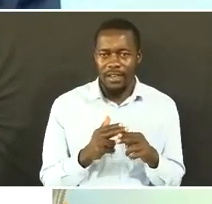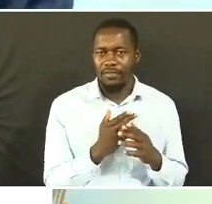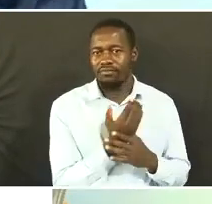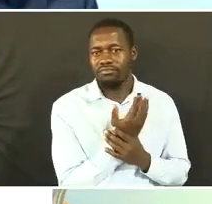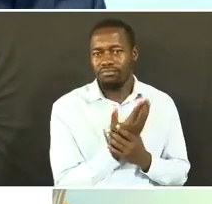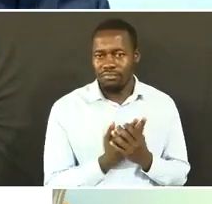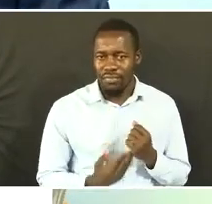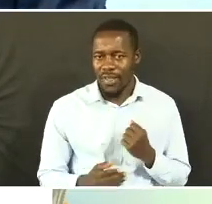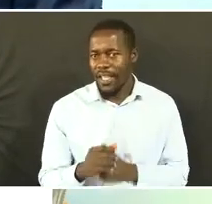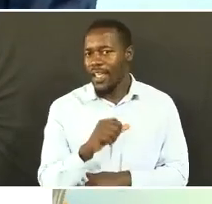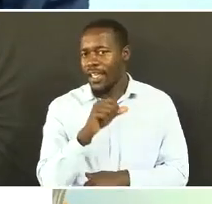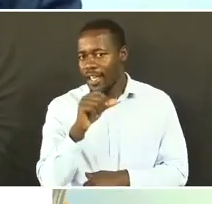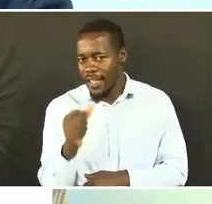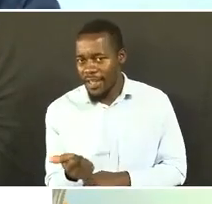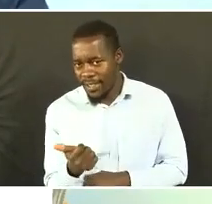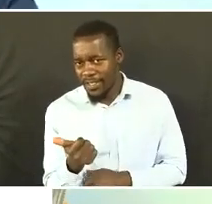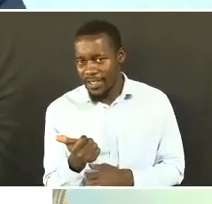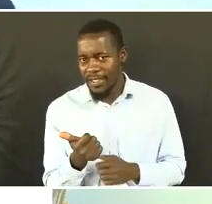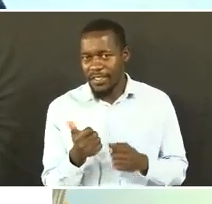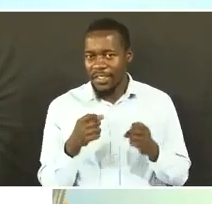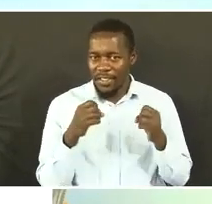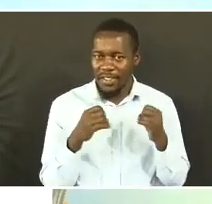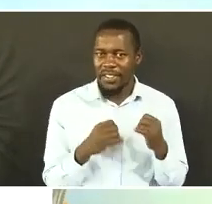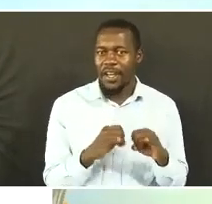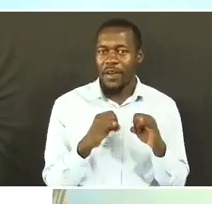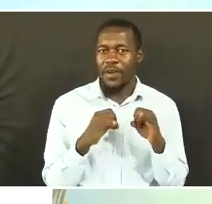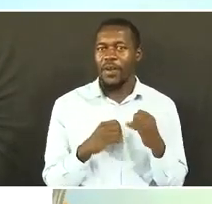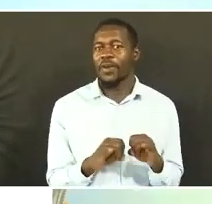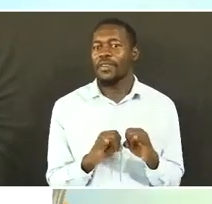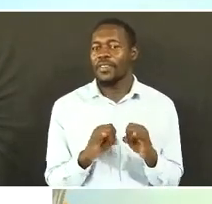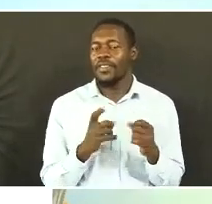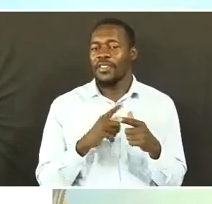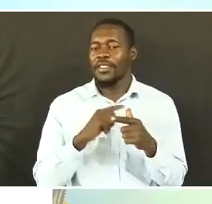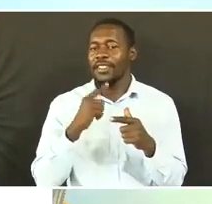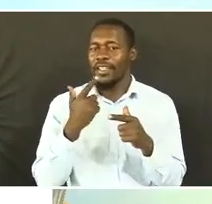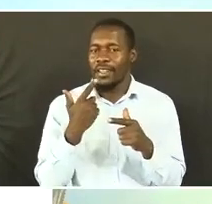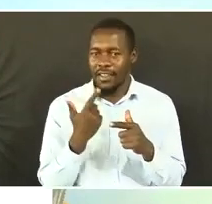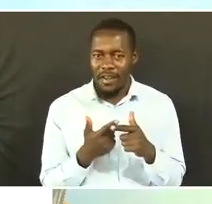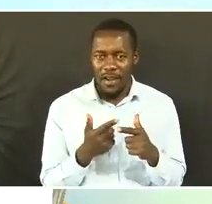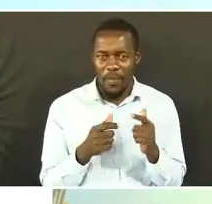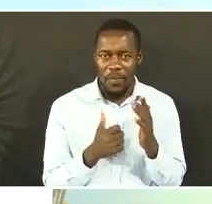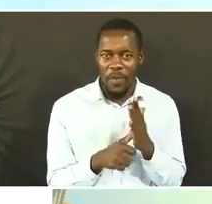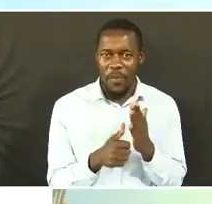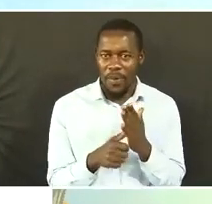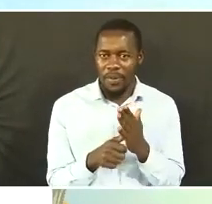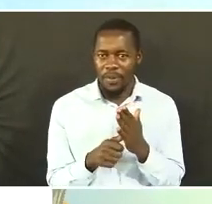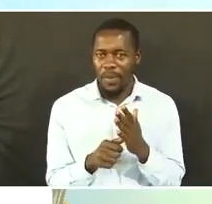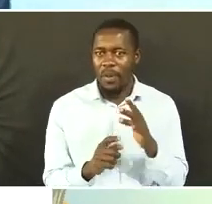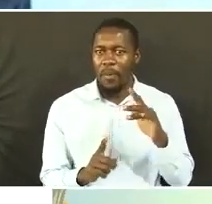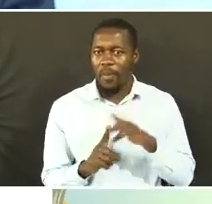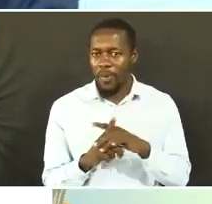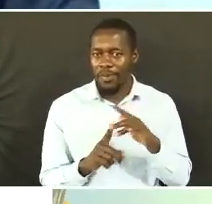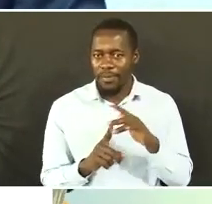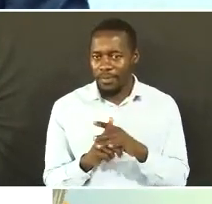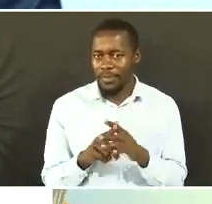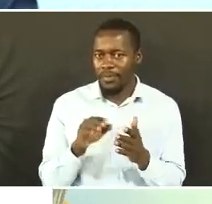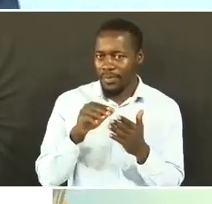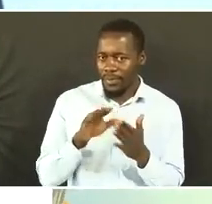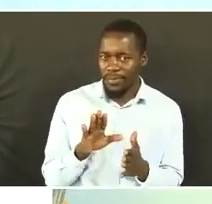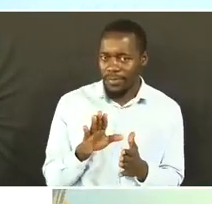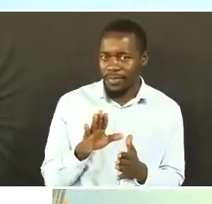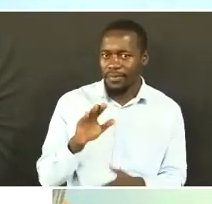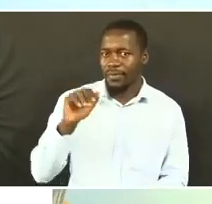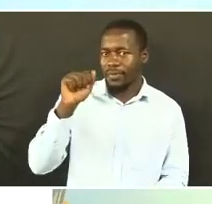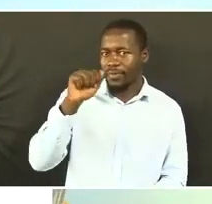high and narrow road. Down begins the steep and steady descent. Commenting on Samson,